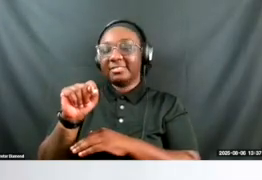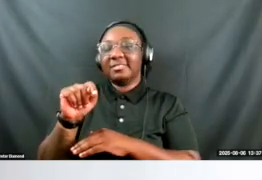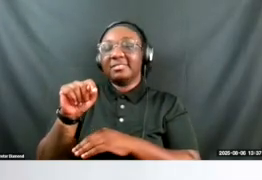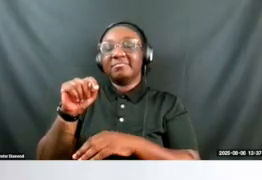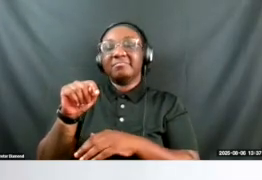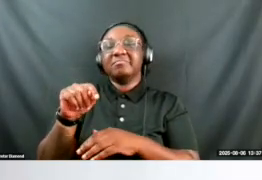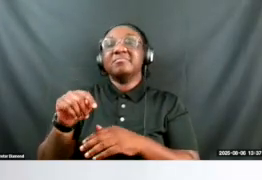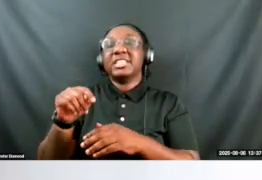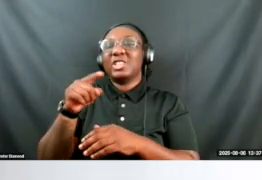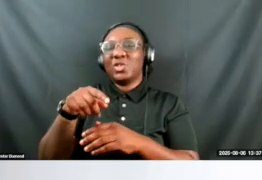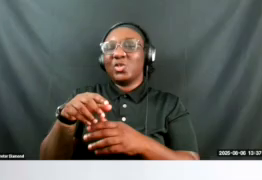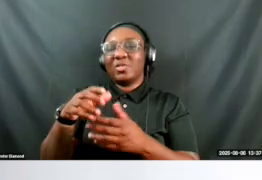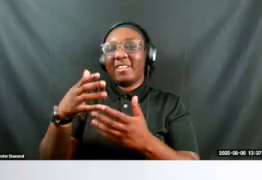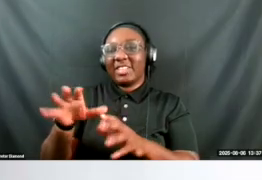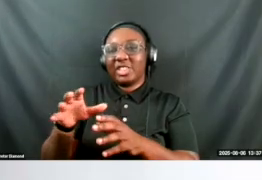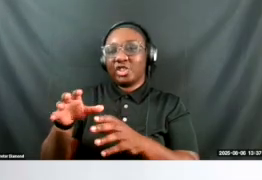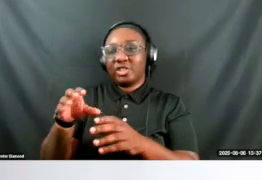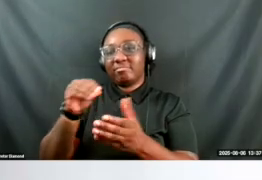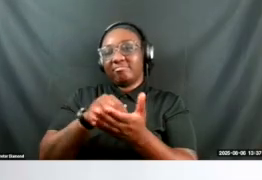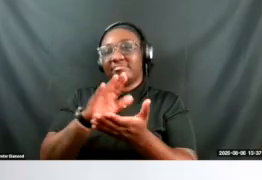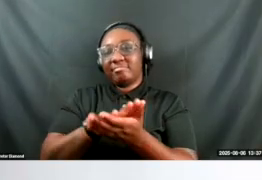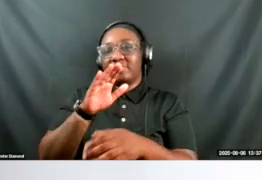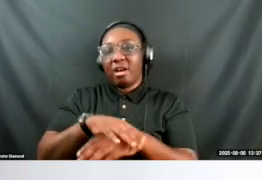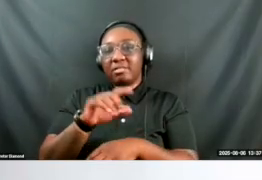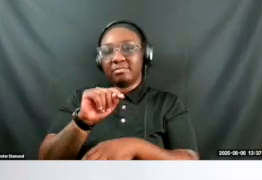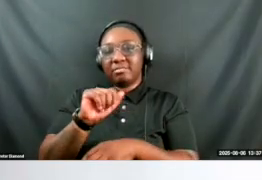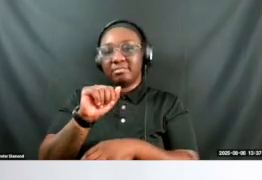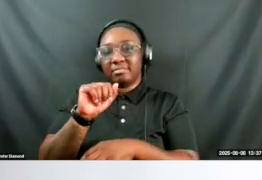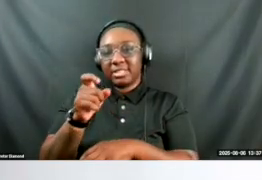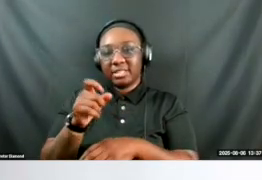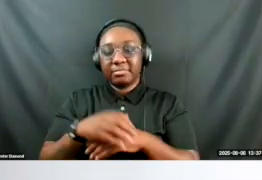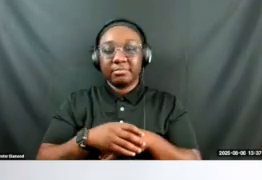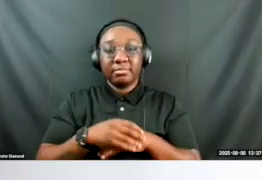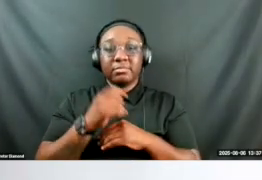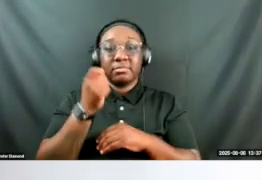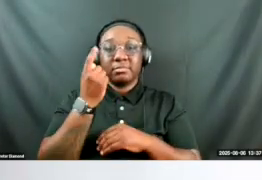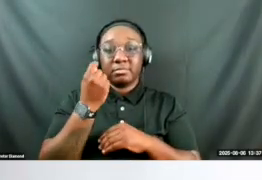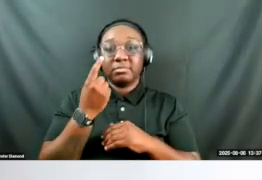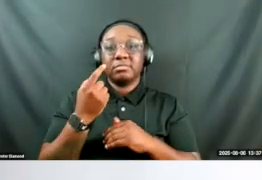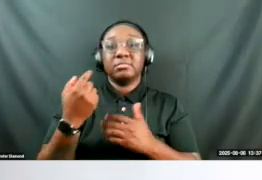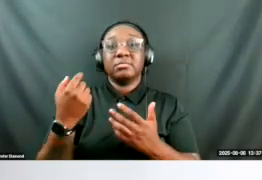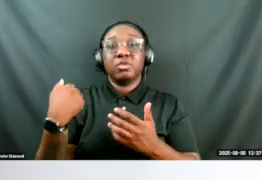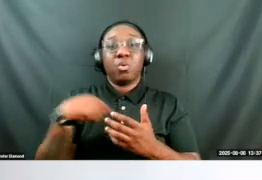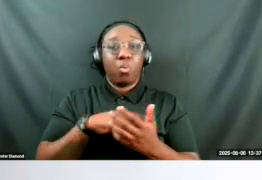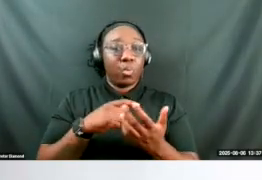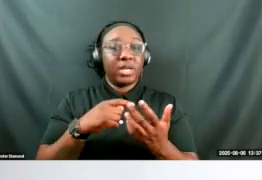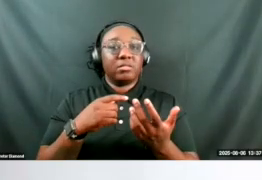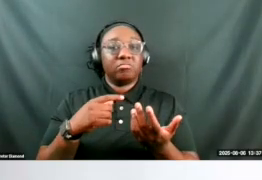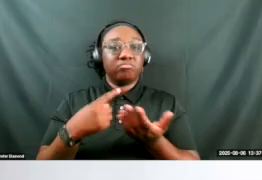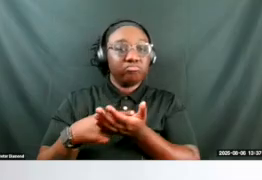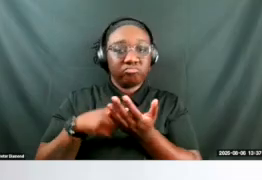we have previous funding plan approval, so CARB staff hopes to move forward with implementing this change and will work with administrators